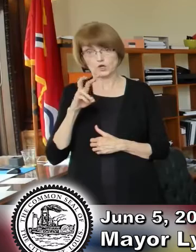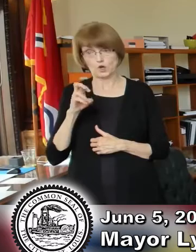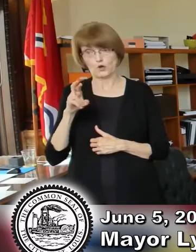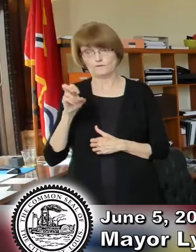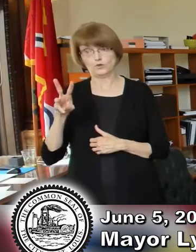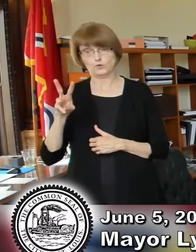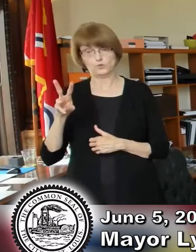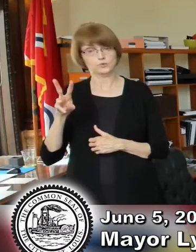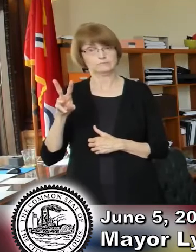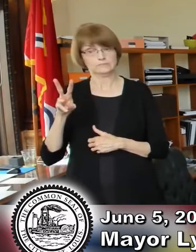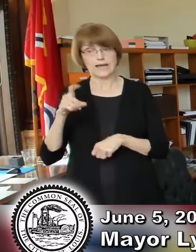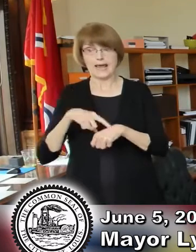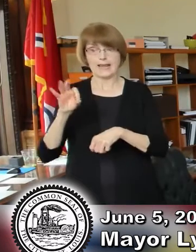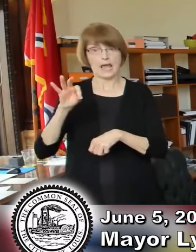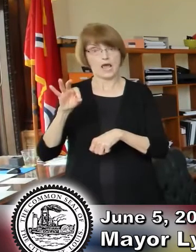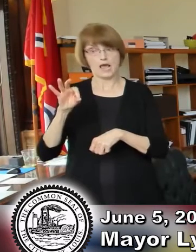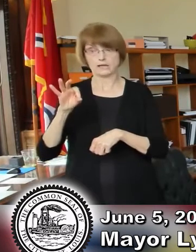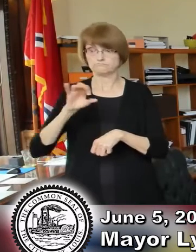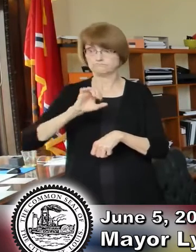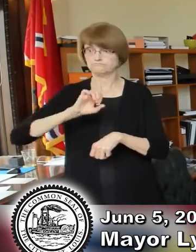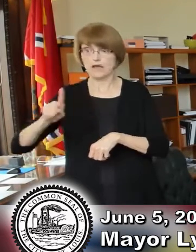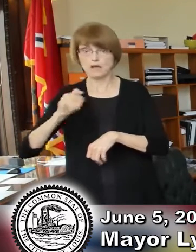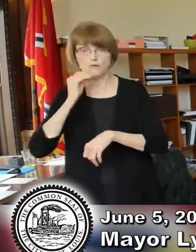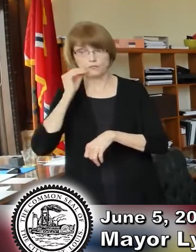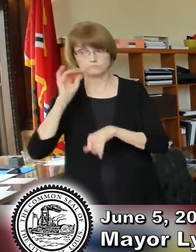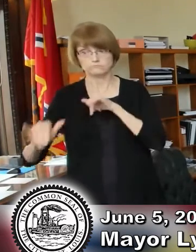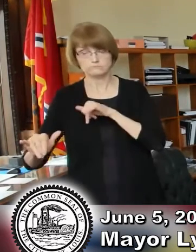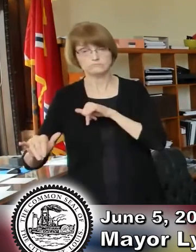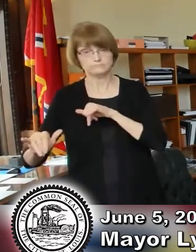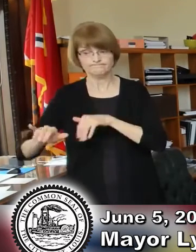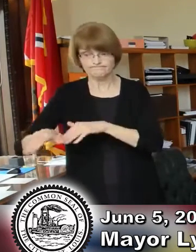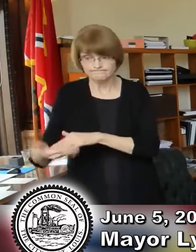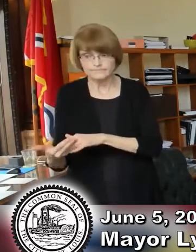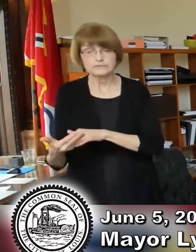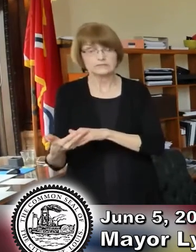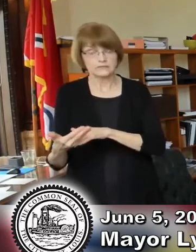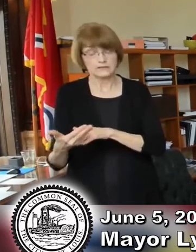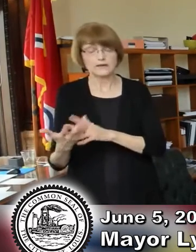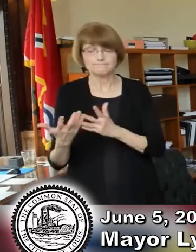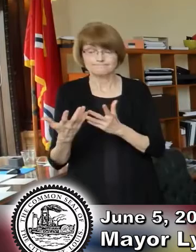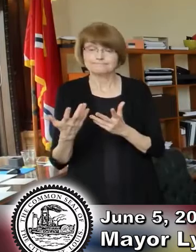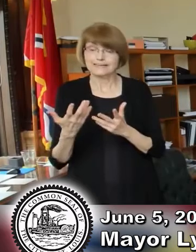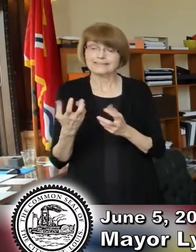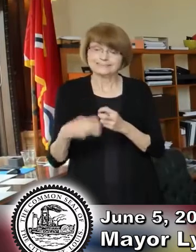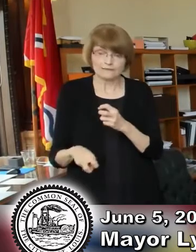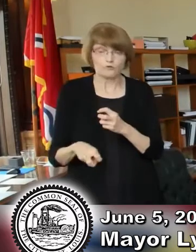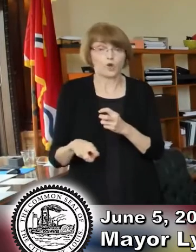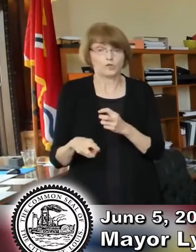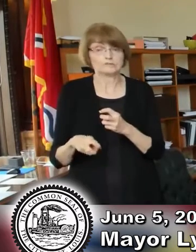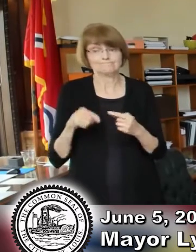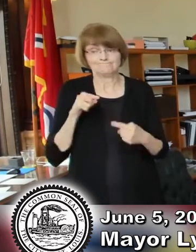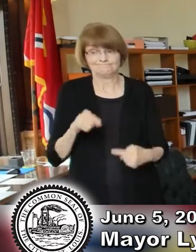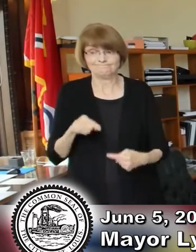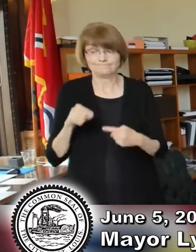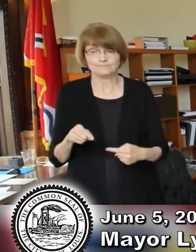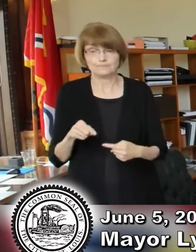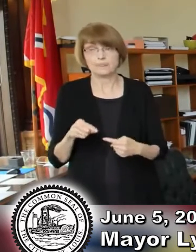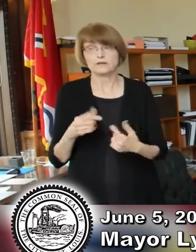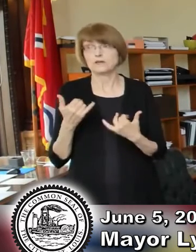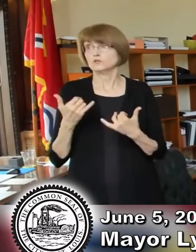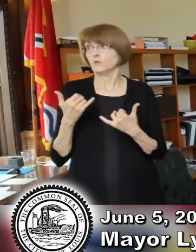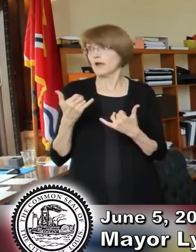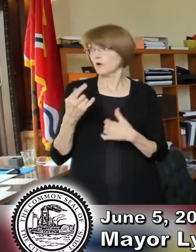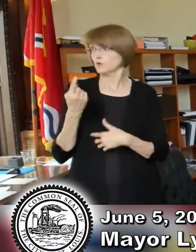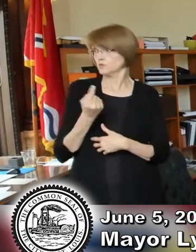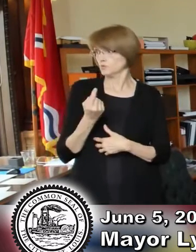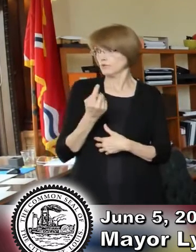9 p.m. is certainly a burden, a difficulty. So we've had it now Tuesday, Wednesday,